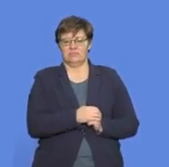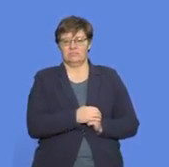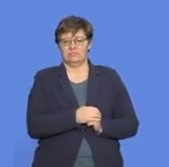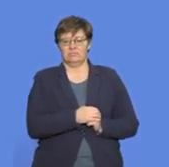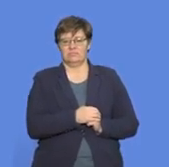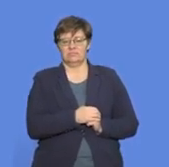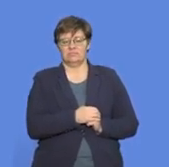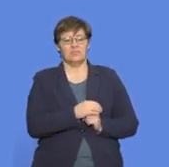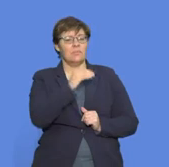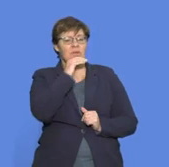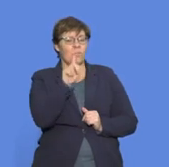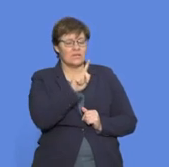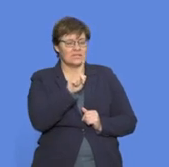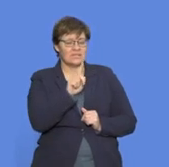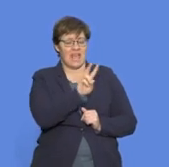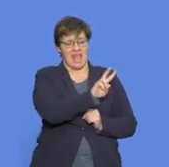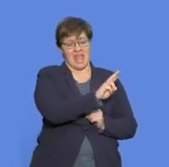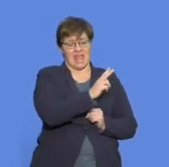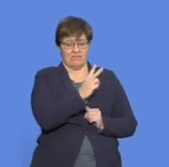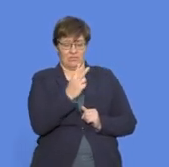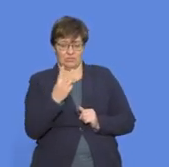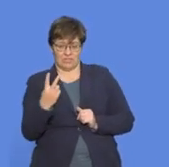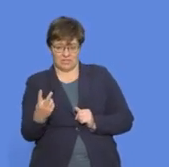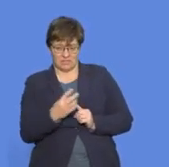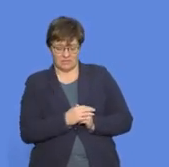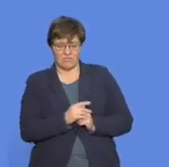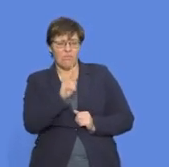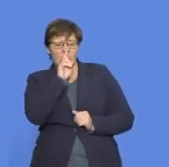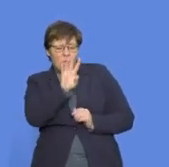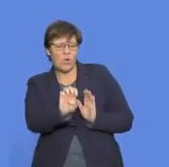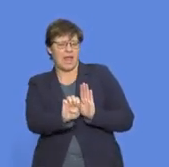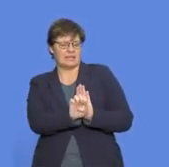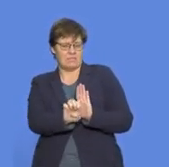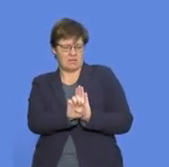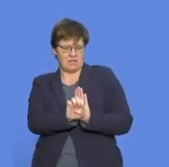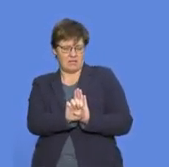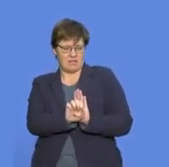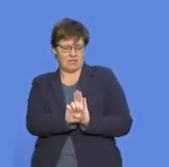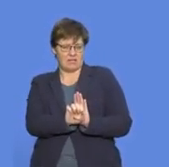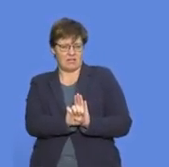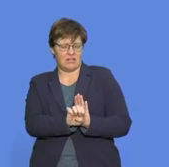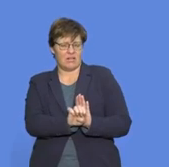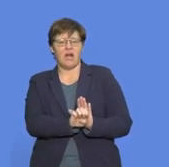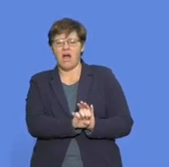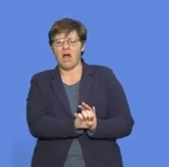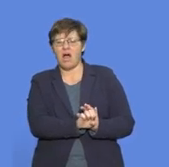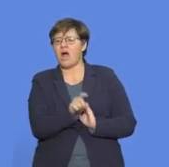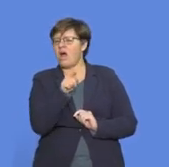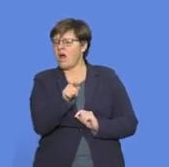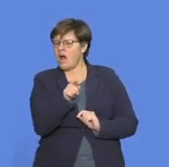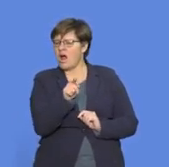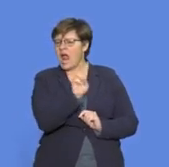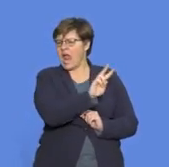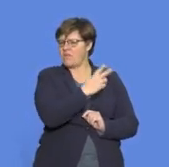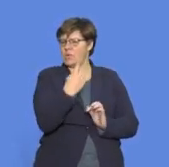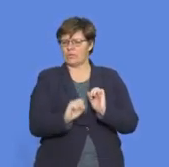the definition of evolution. So we're going to have a look at some examples where we see how evolution